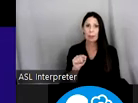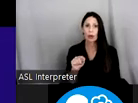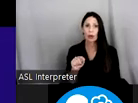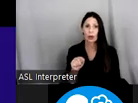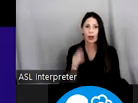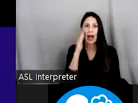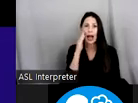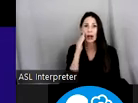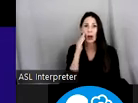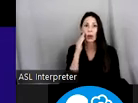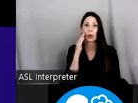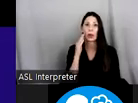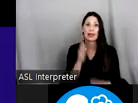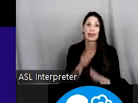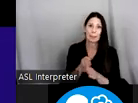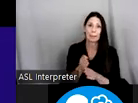deliverable.